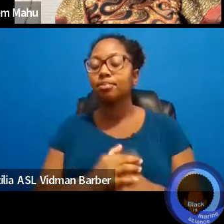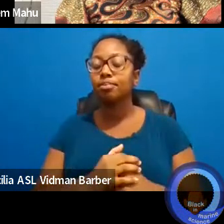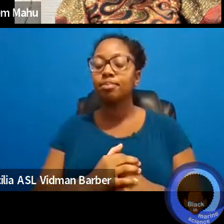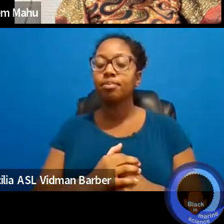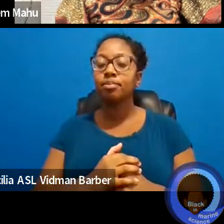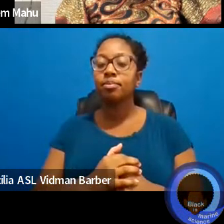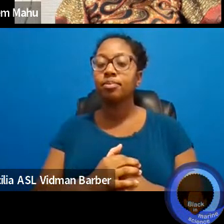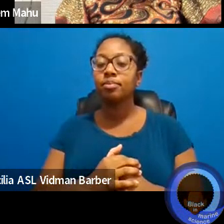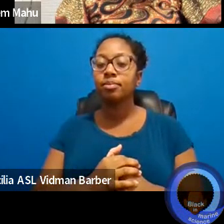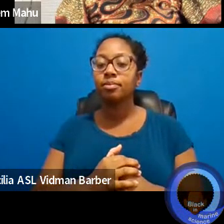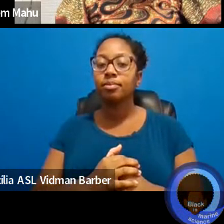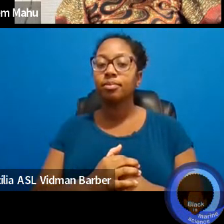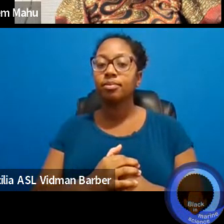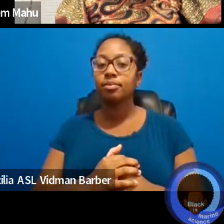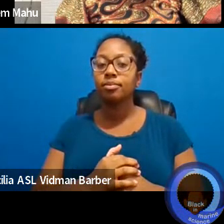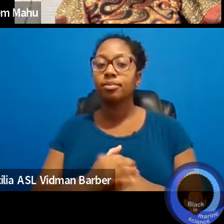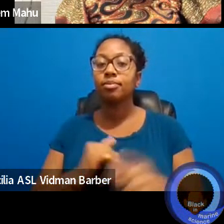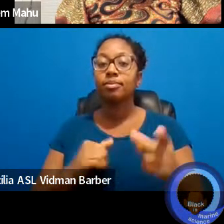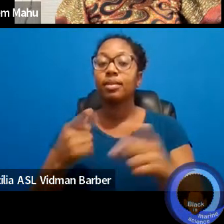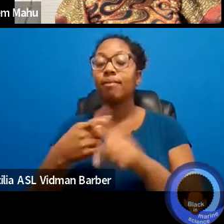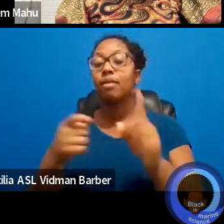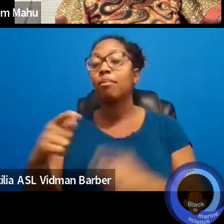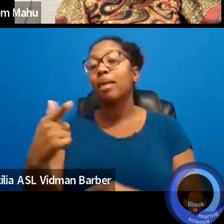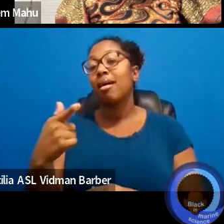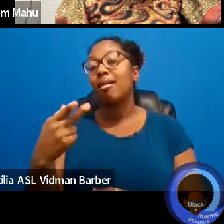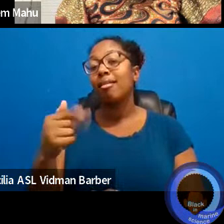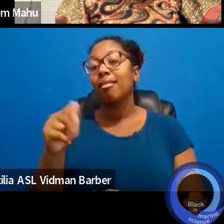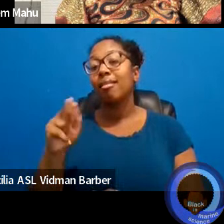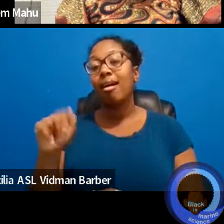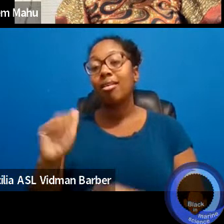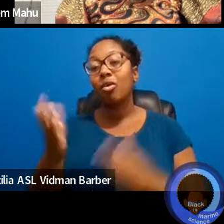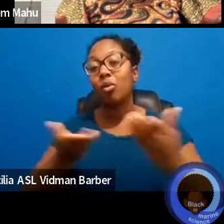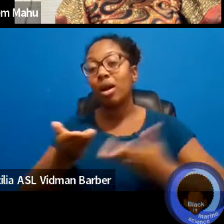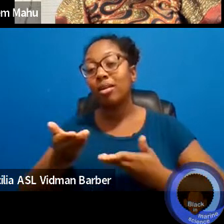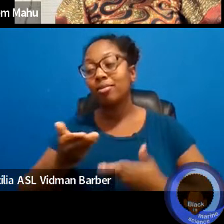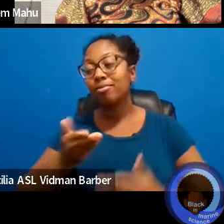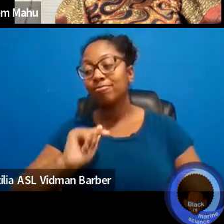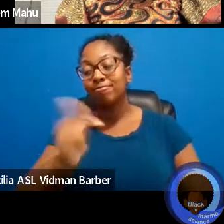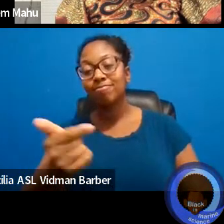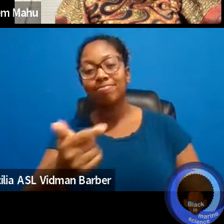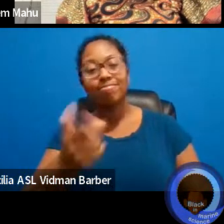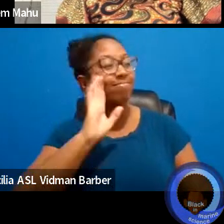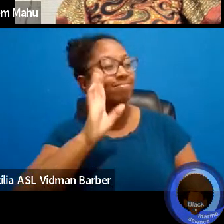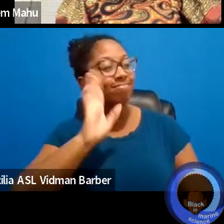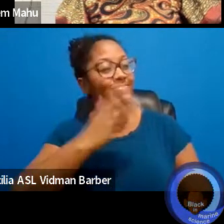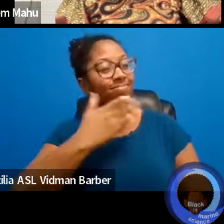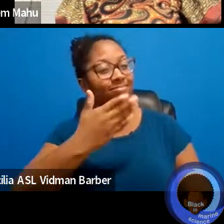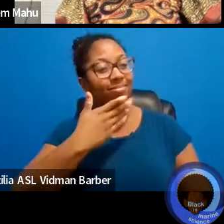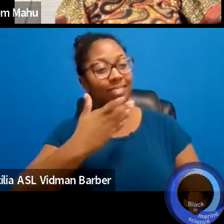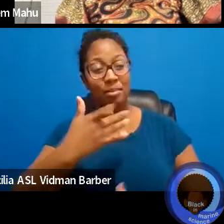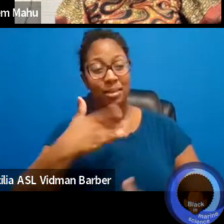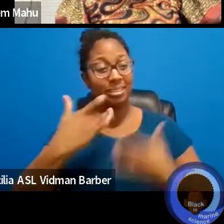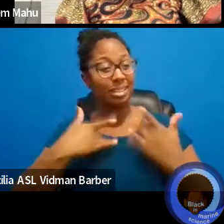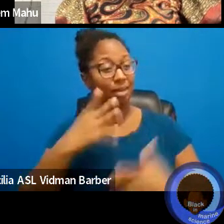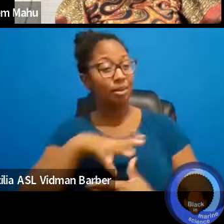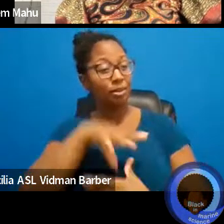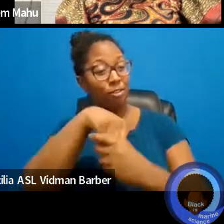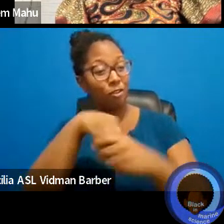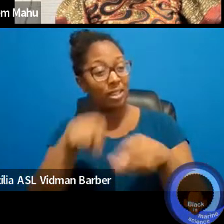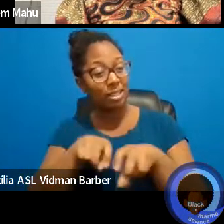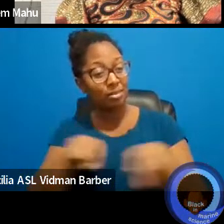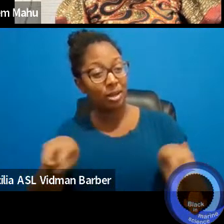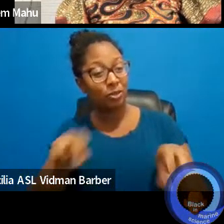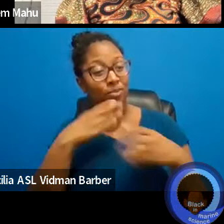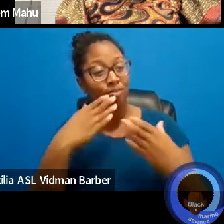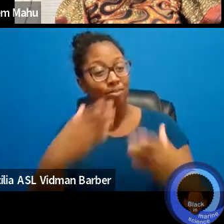Mr. Isaac from Ghana, welcome. Thank you very much. I'm so excited to be part of this. Thank you.